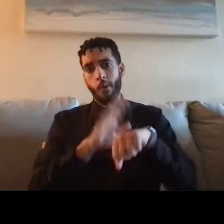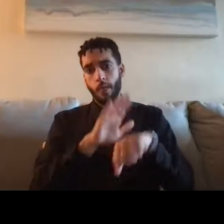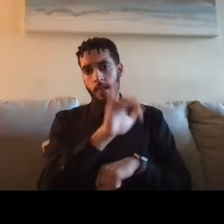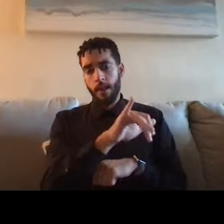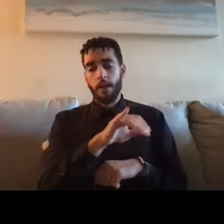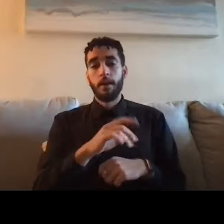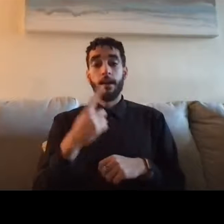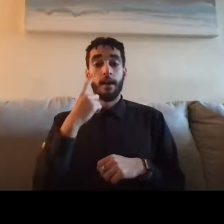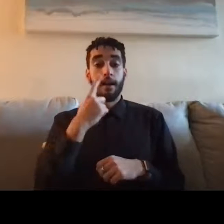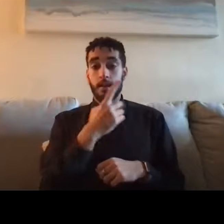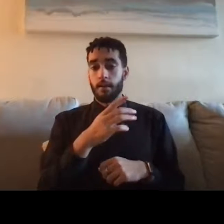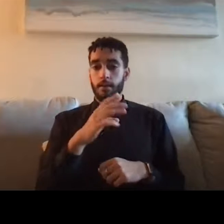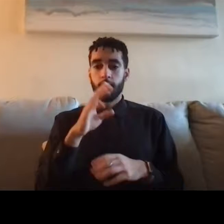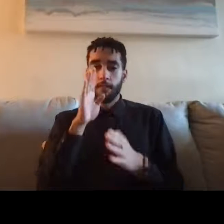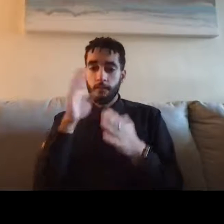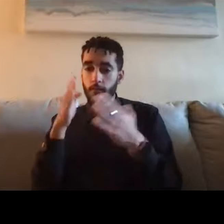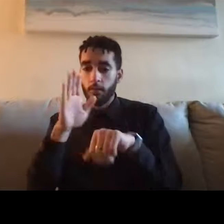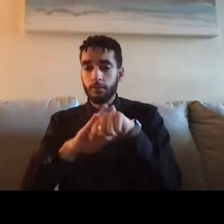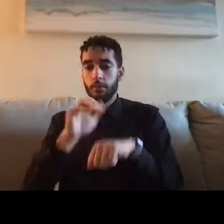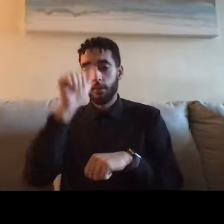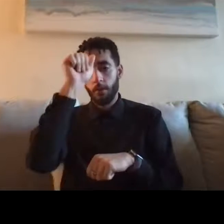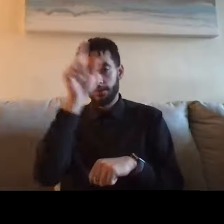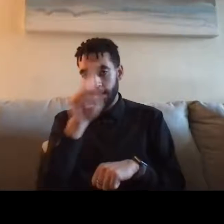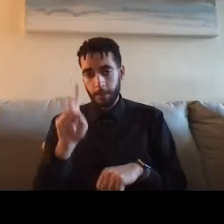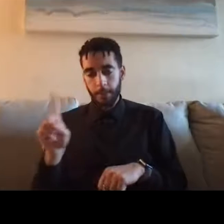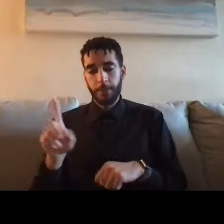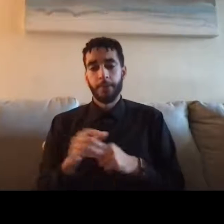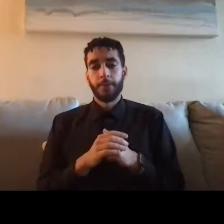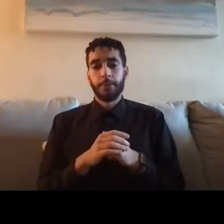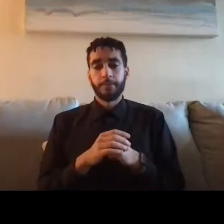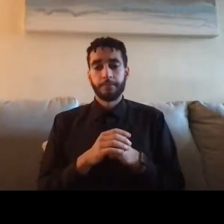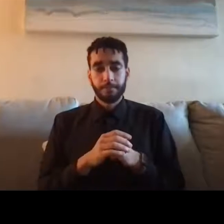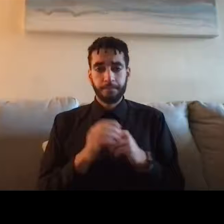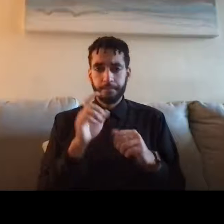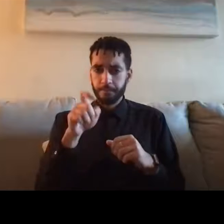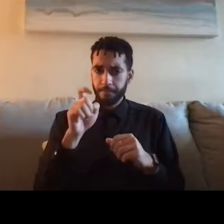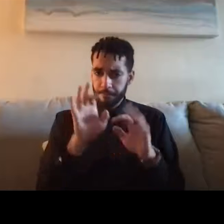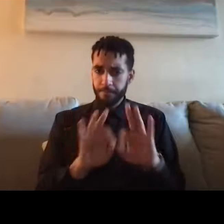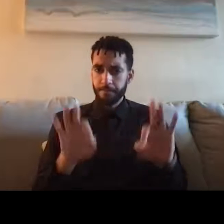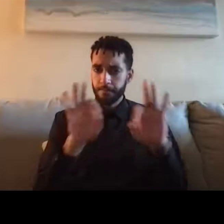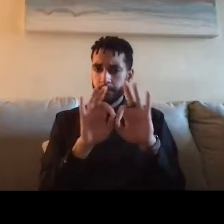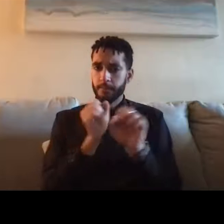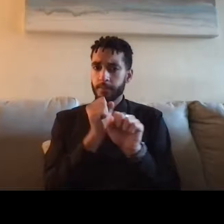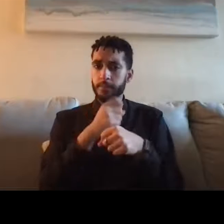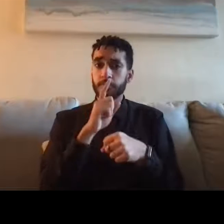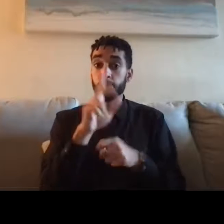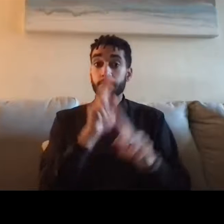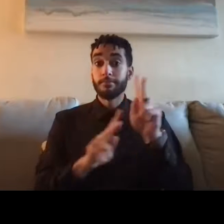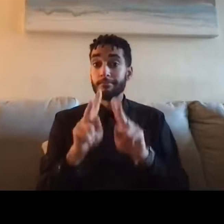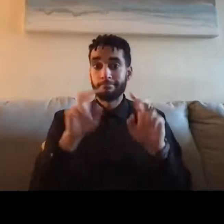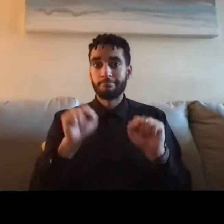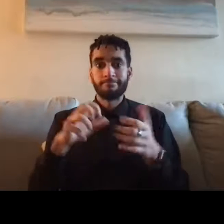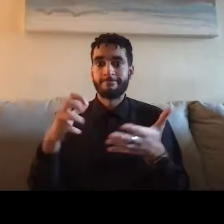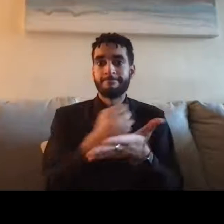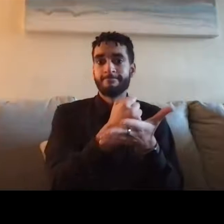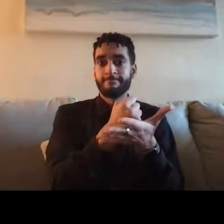towards dementia and cognitive impairment specifically, so that we can make sure that people can actually get to some of these services that